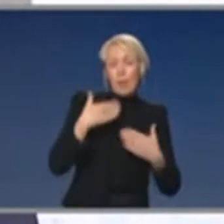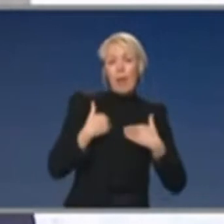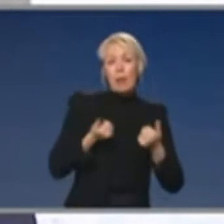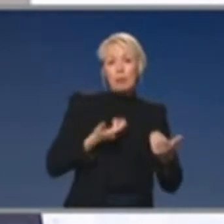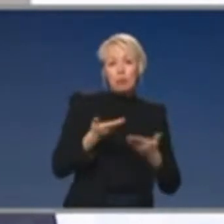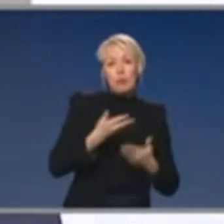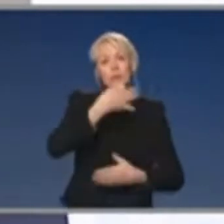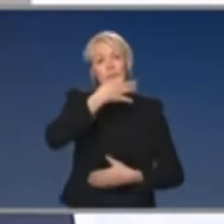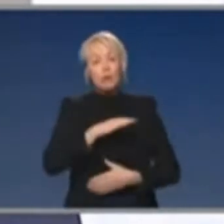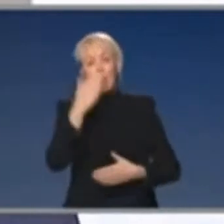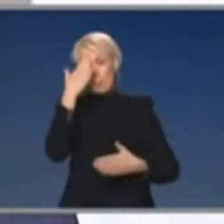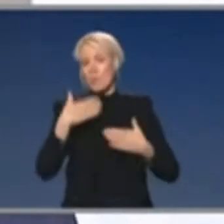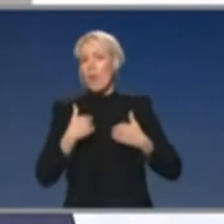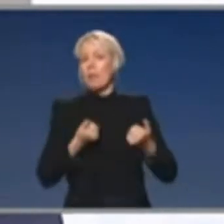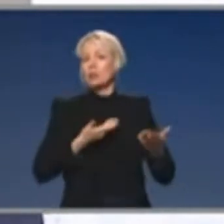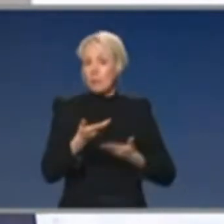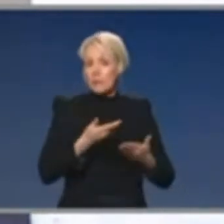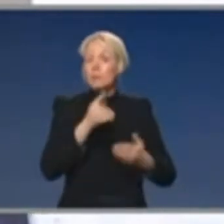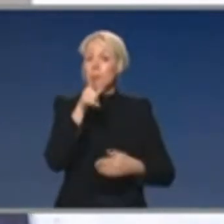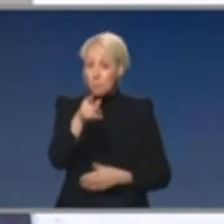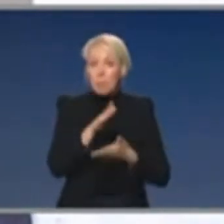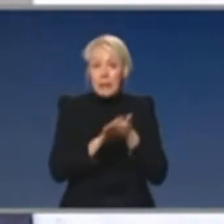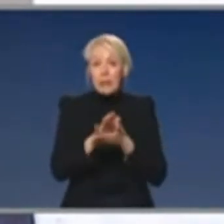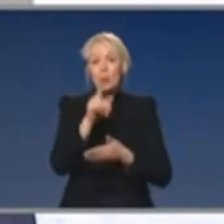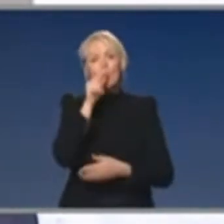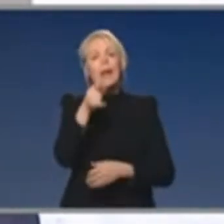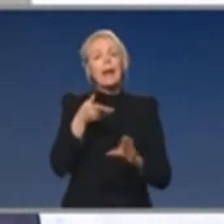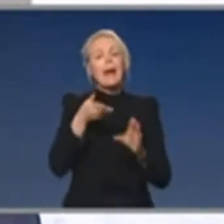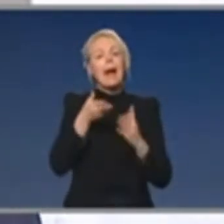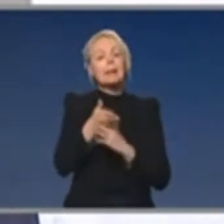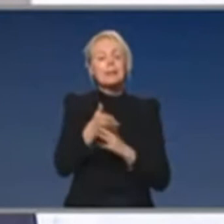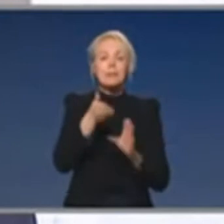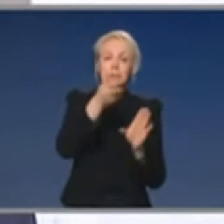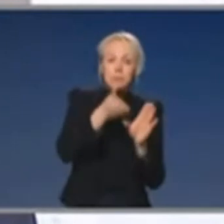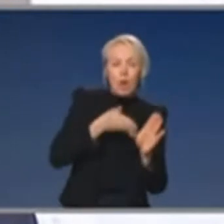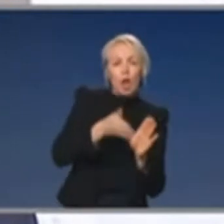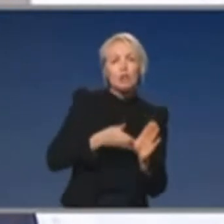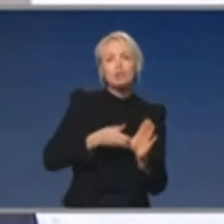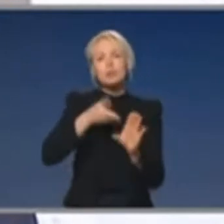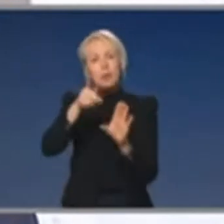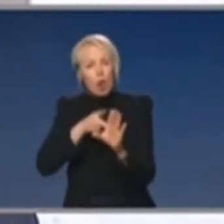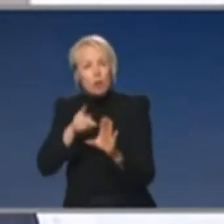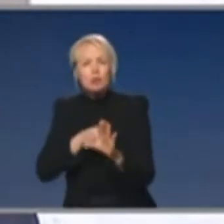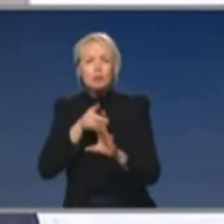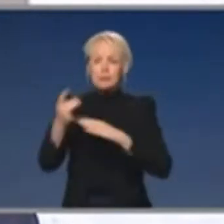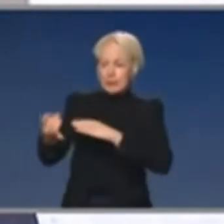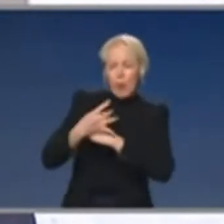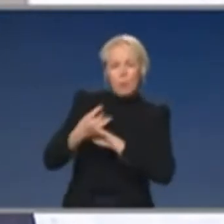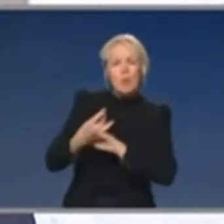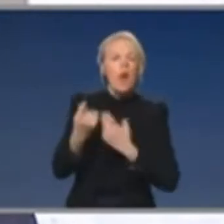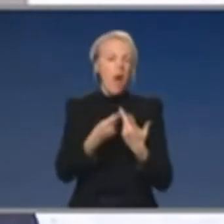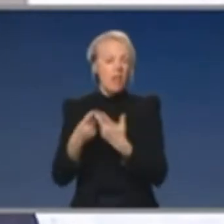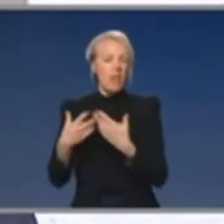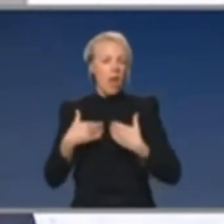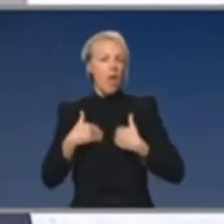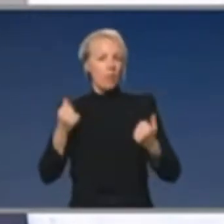supported services provided by psychologists, psychiatrists or other eligible allied health workers. So from tomorrow in